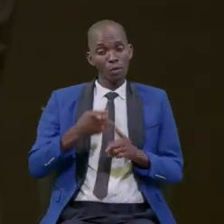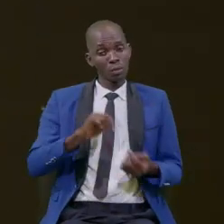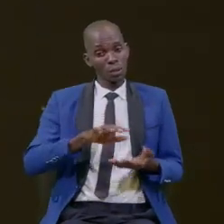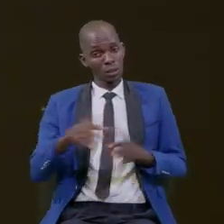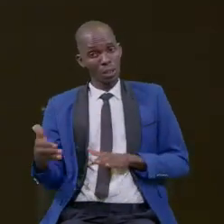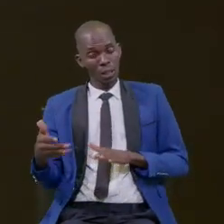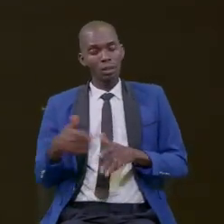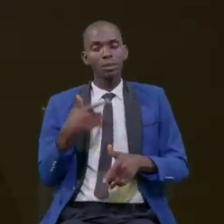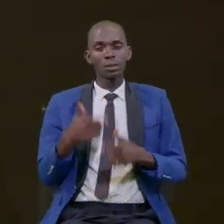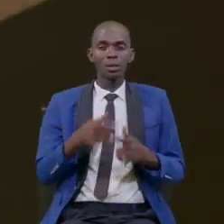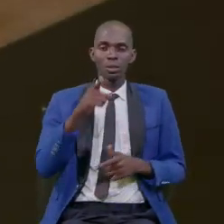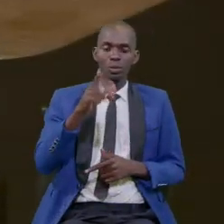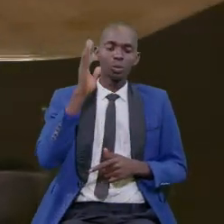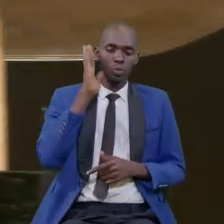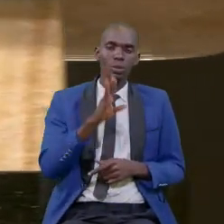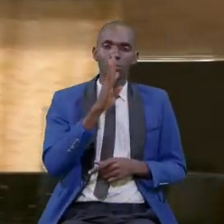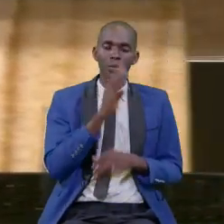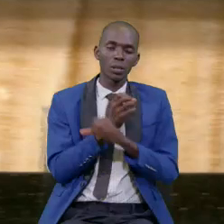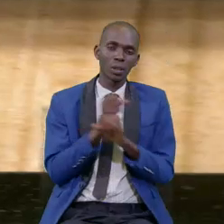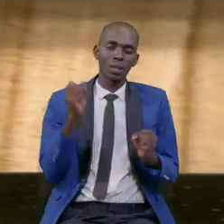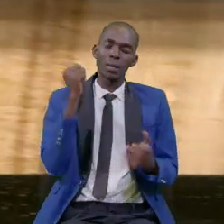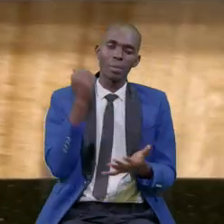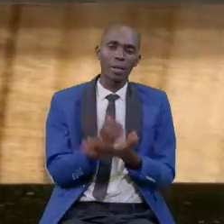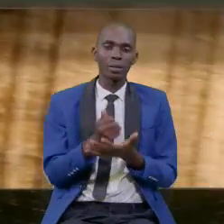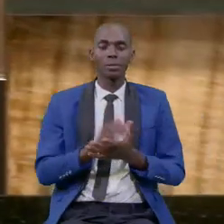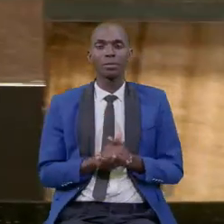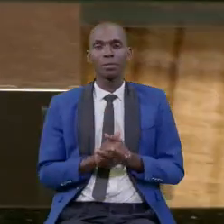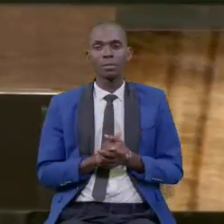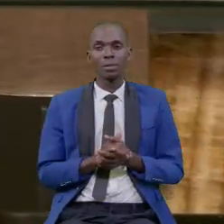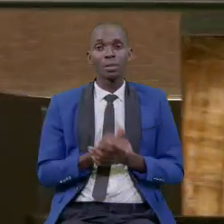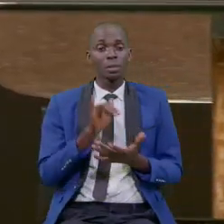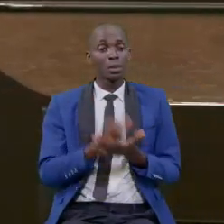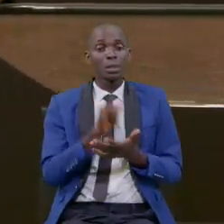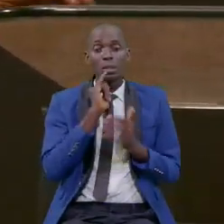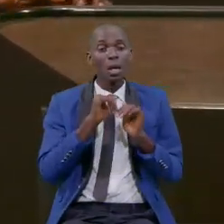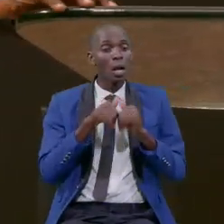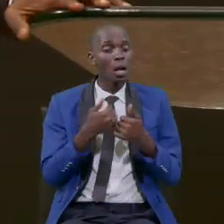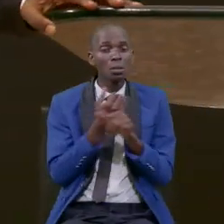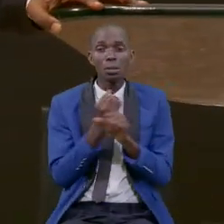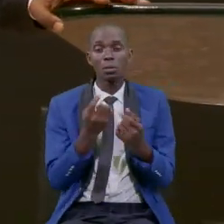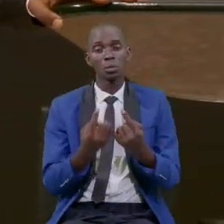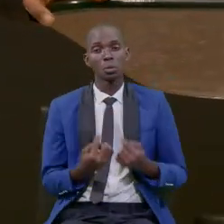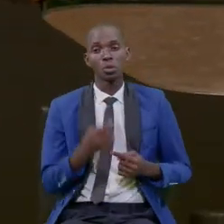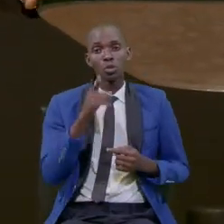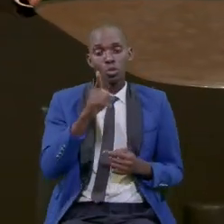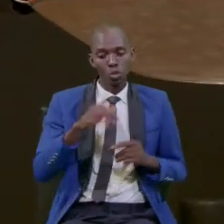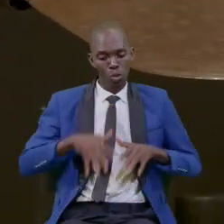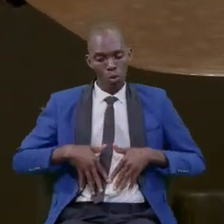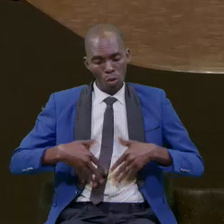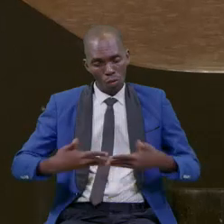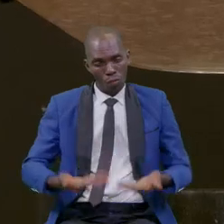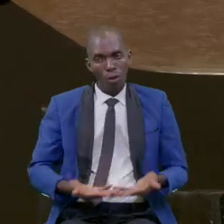shalt be saved. Amen. That's how the salvation comes. You confess with